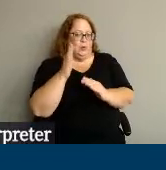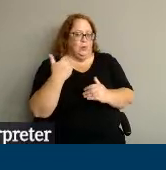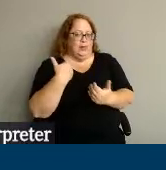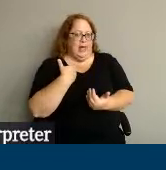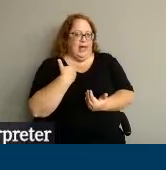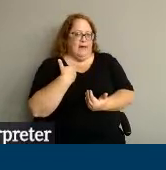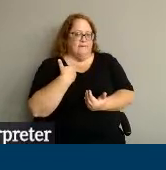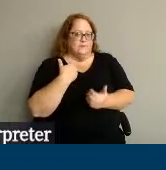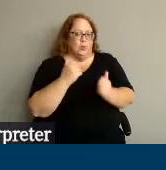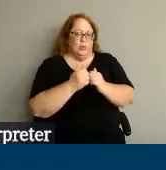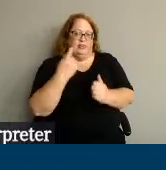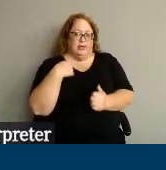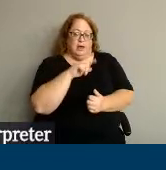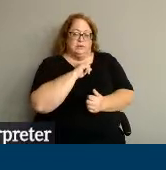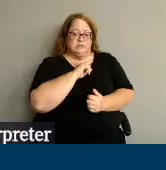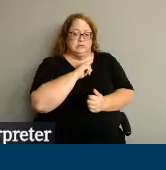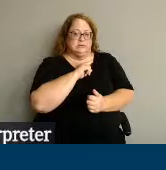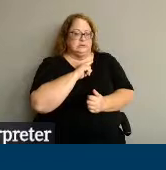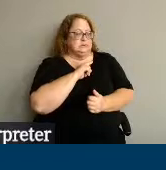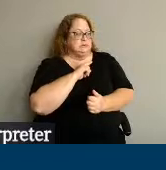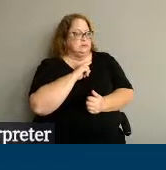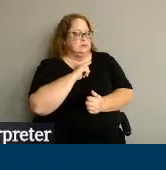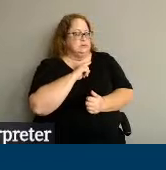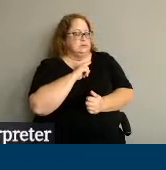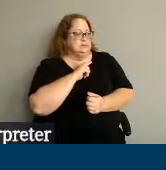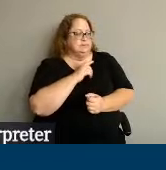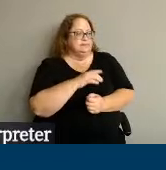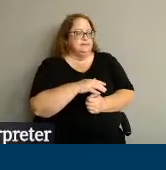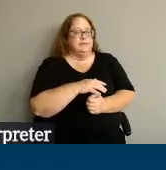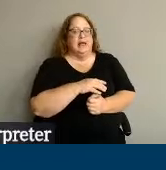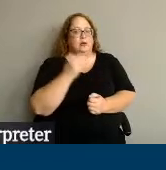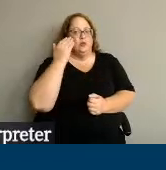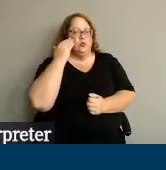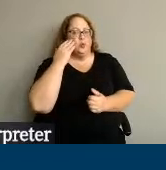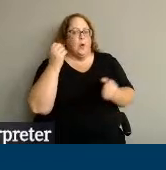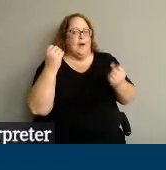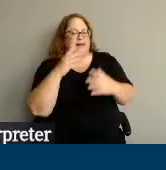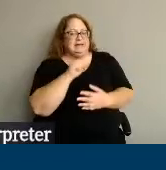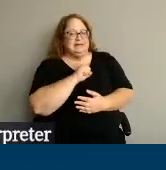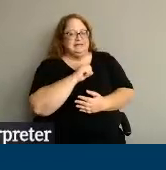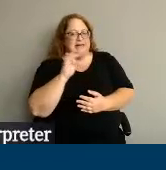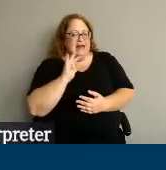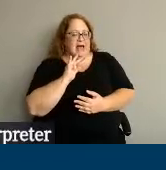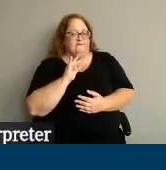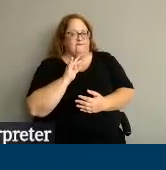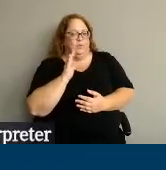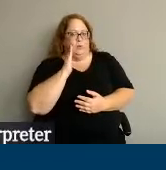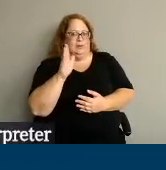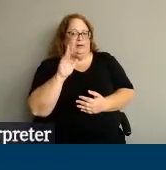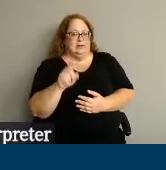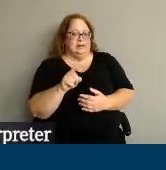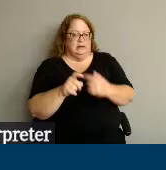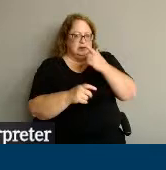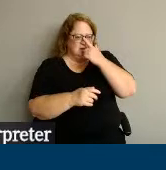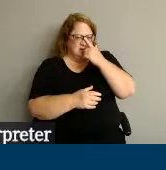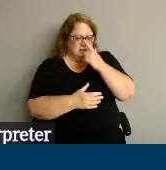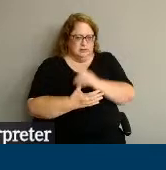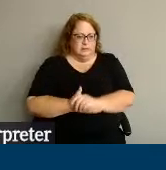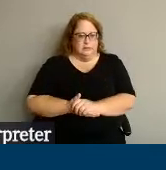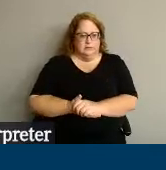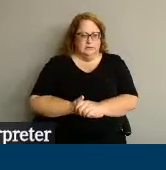have with us. That's where I thought it would be. Anticipated enrollment. And know how many staff is, way to know budget, and know the students.